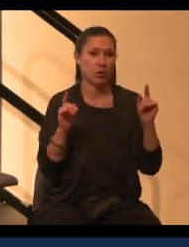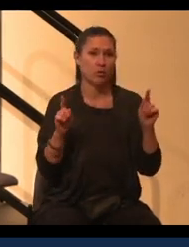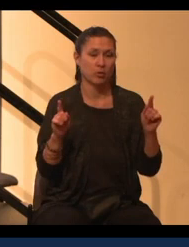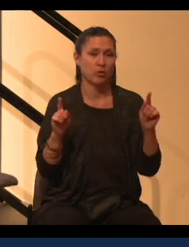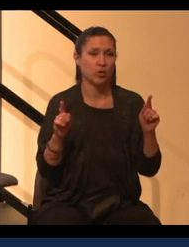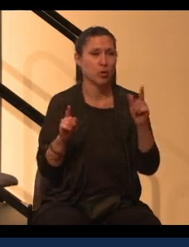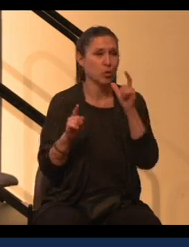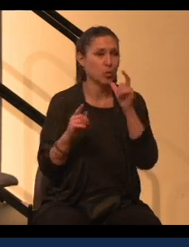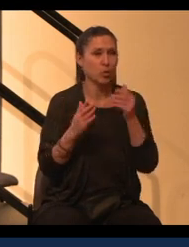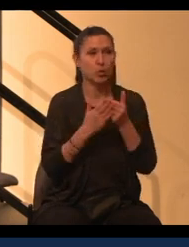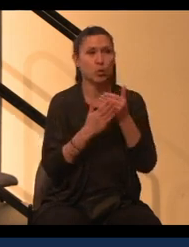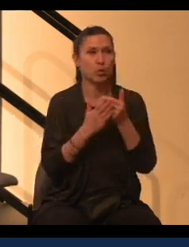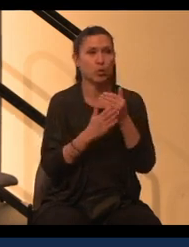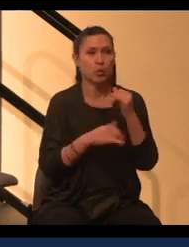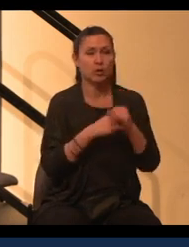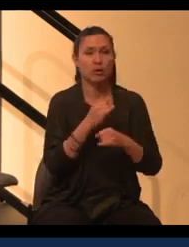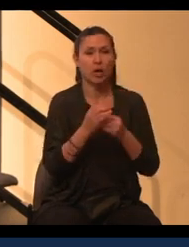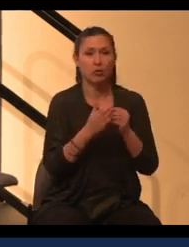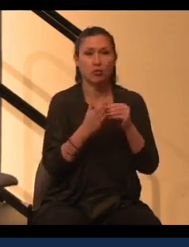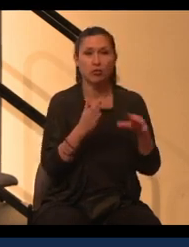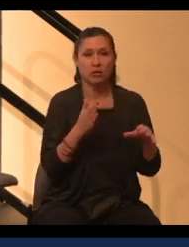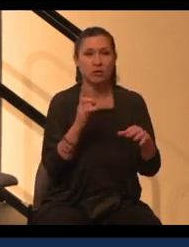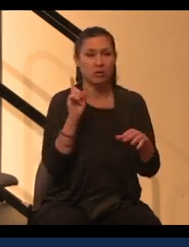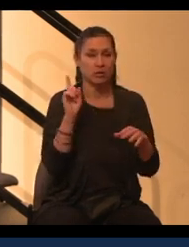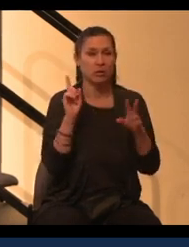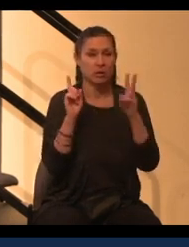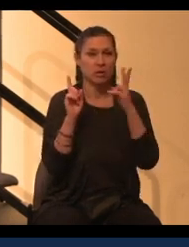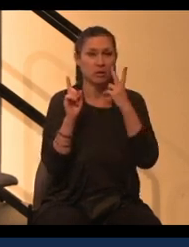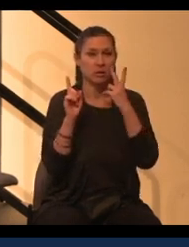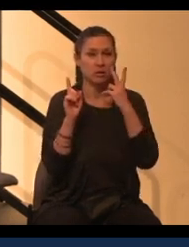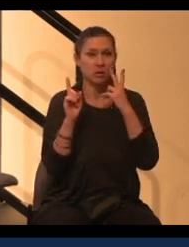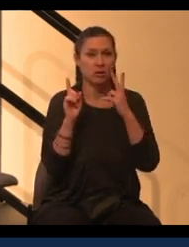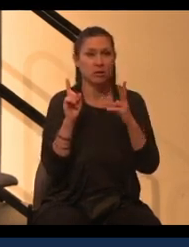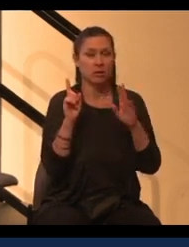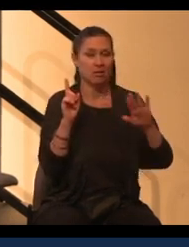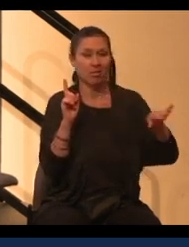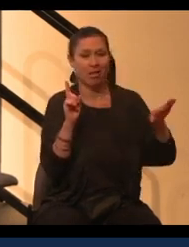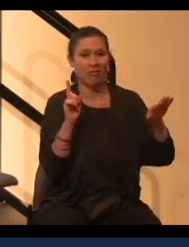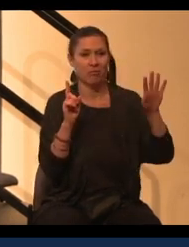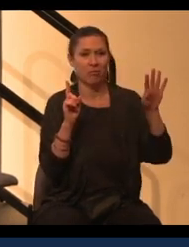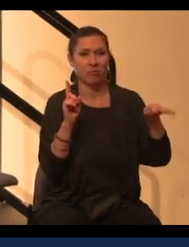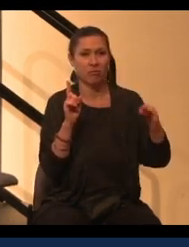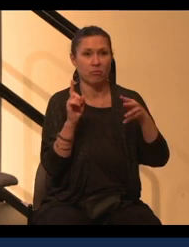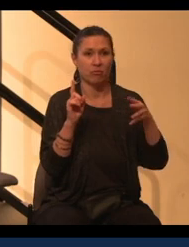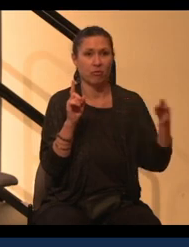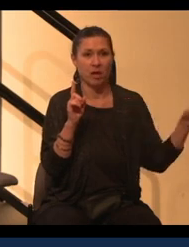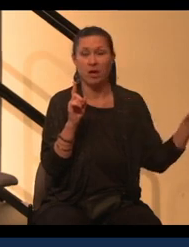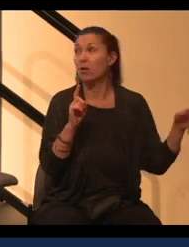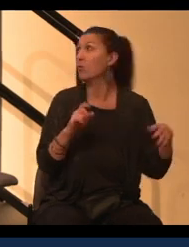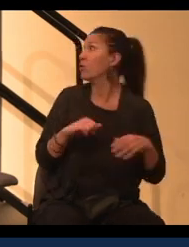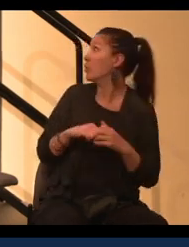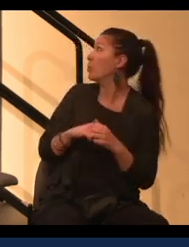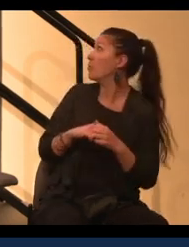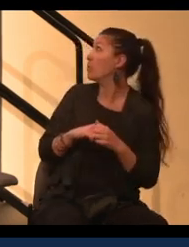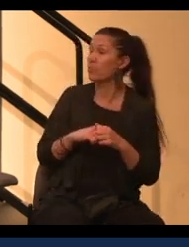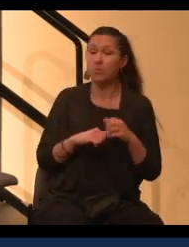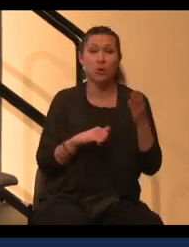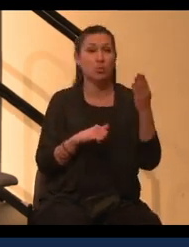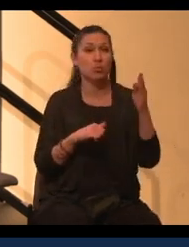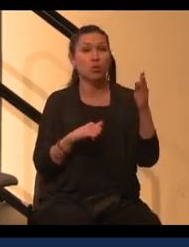international students, you can see here in the graph on your left, the blue line represents